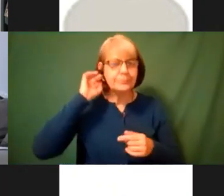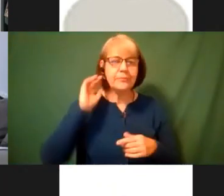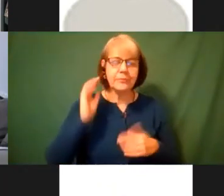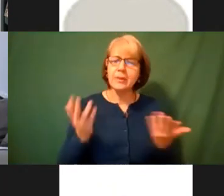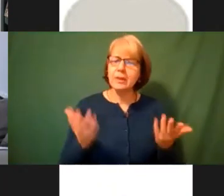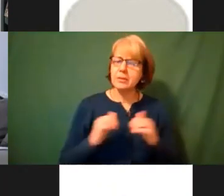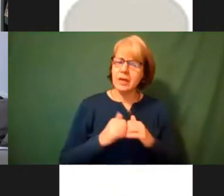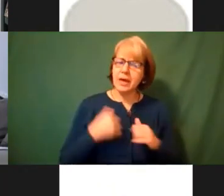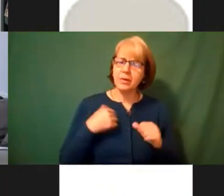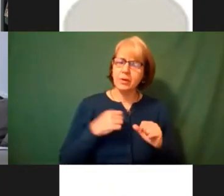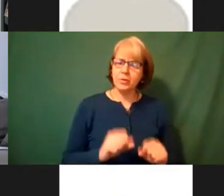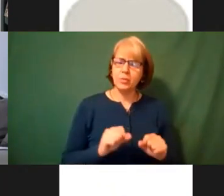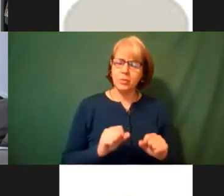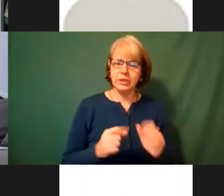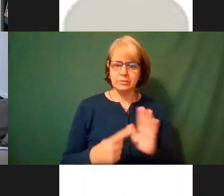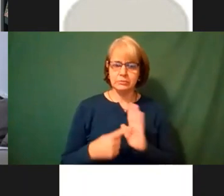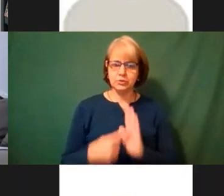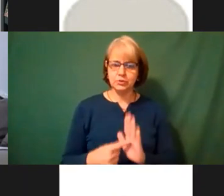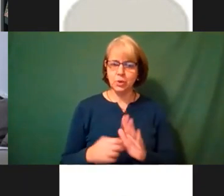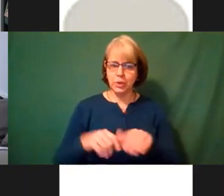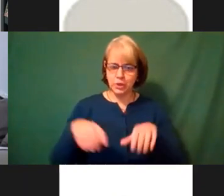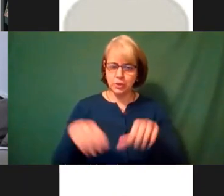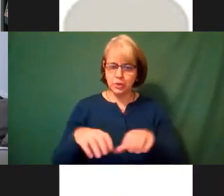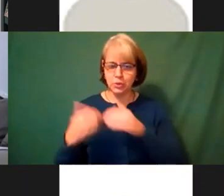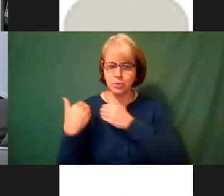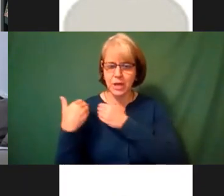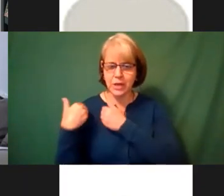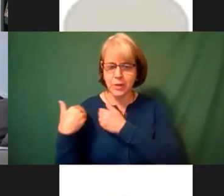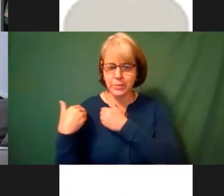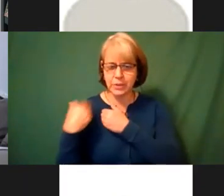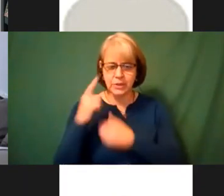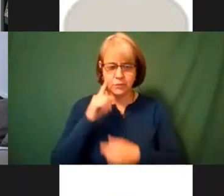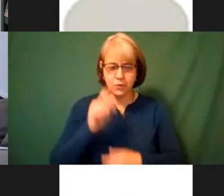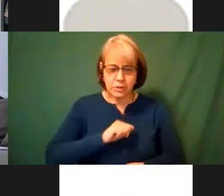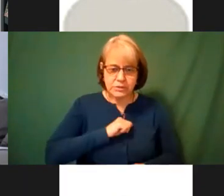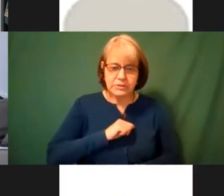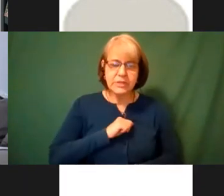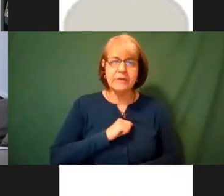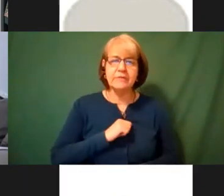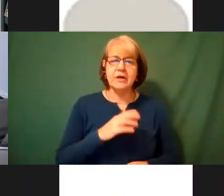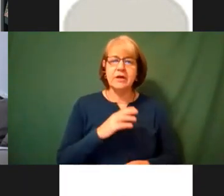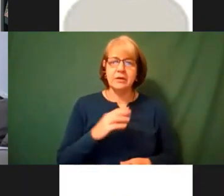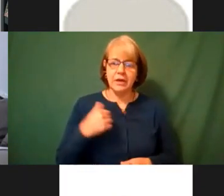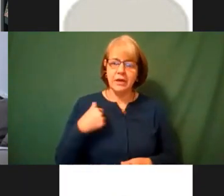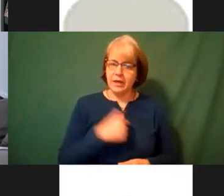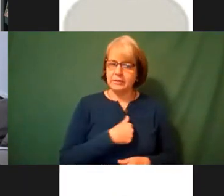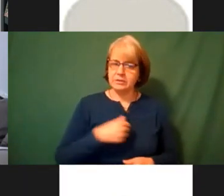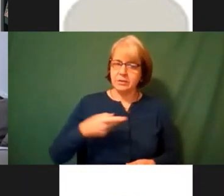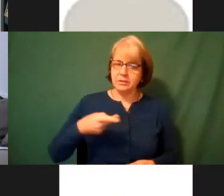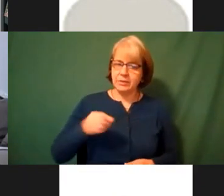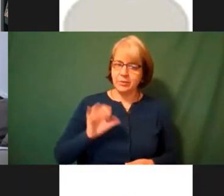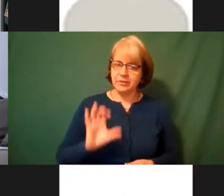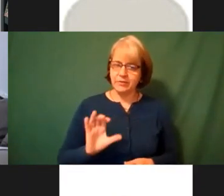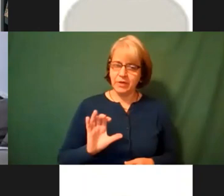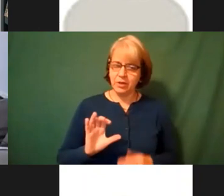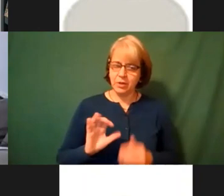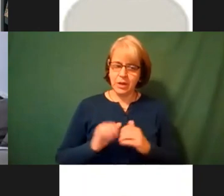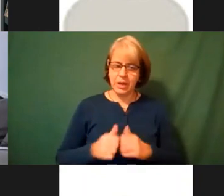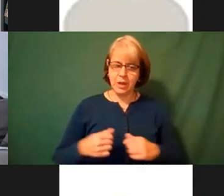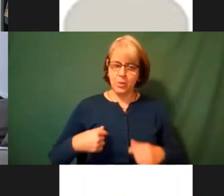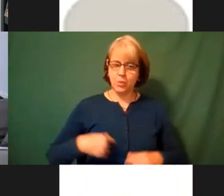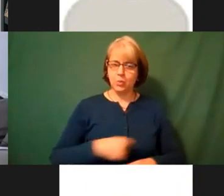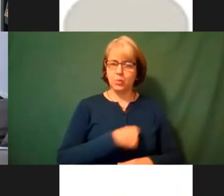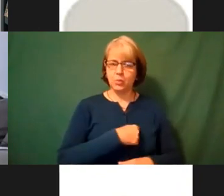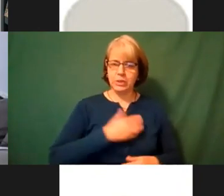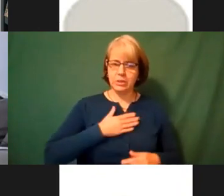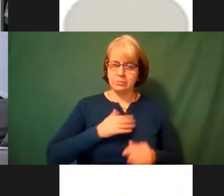and hold accountability for not only for ourselves, yeah. I think as people of color, thinking about like, how do we you know,